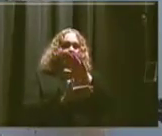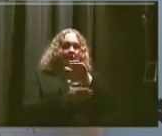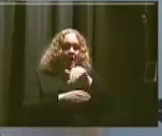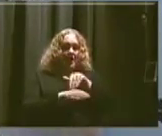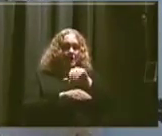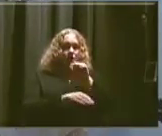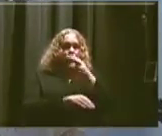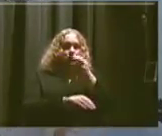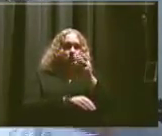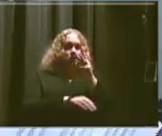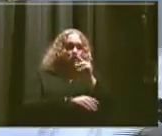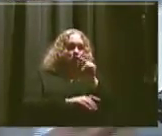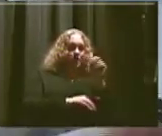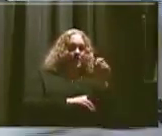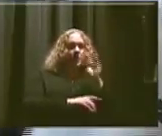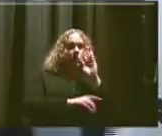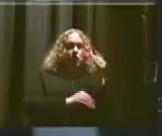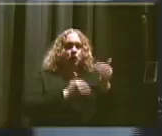student. Dr. Barber.